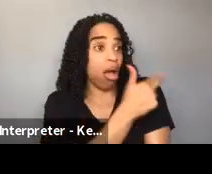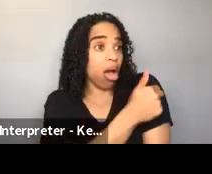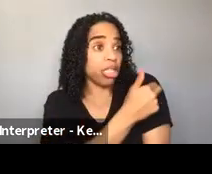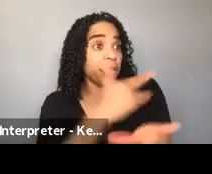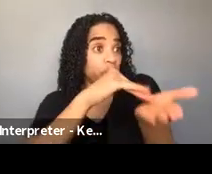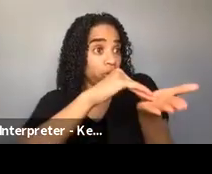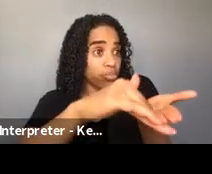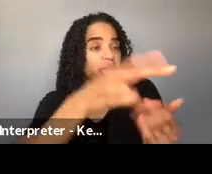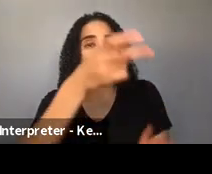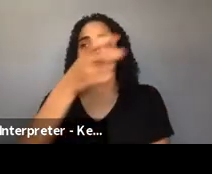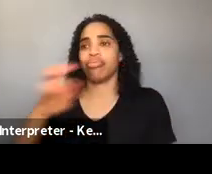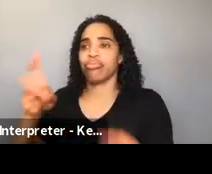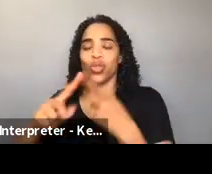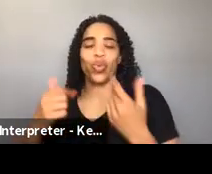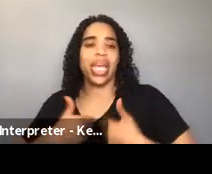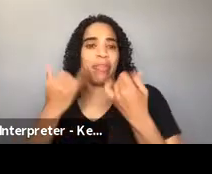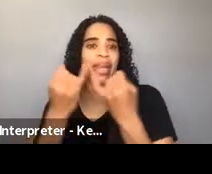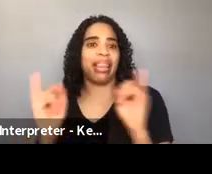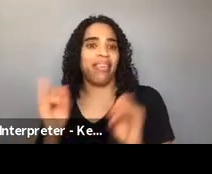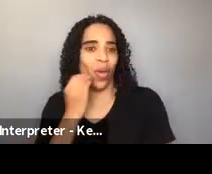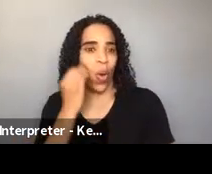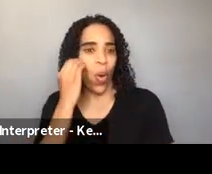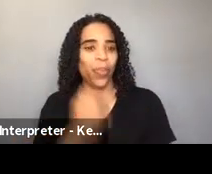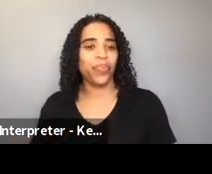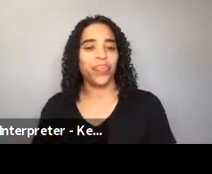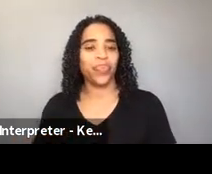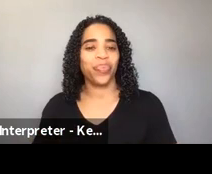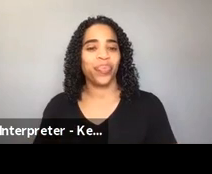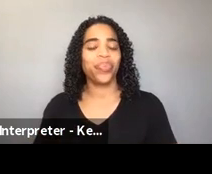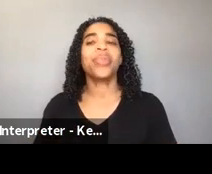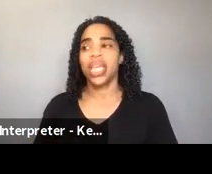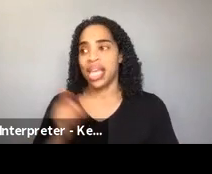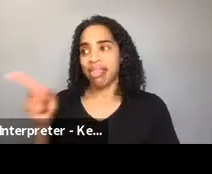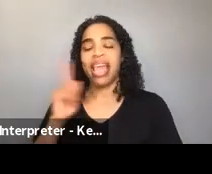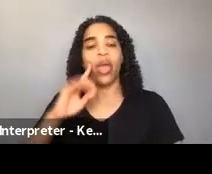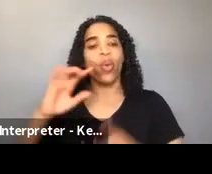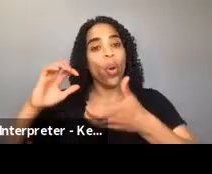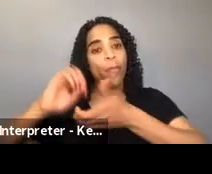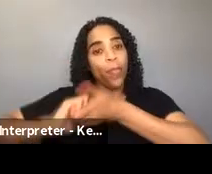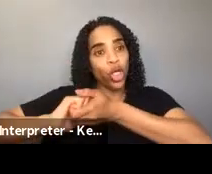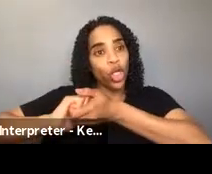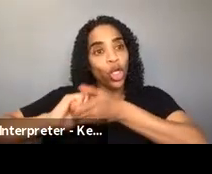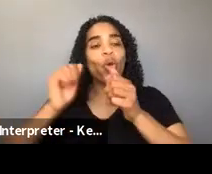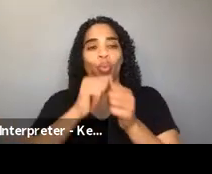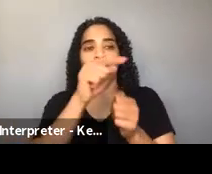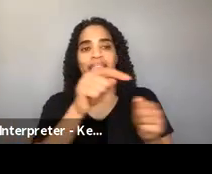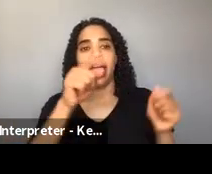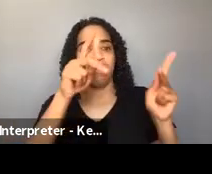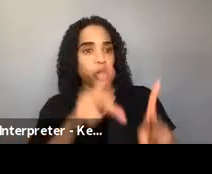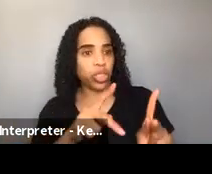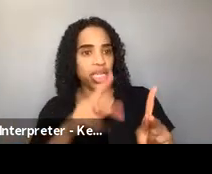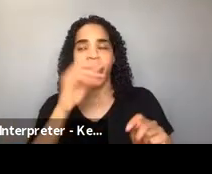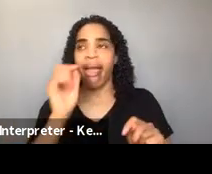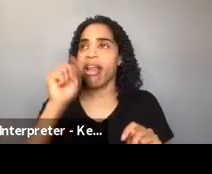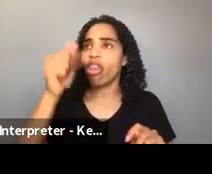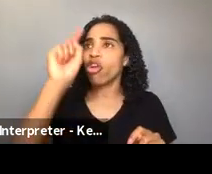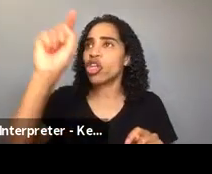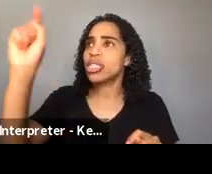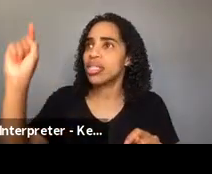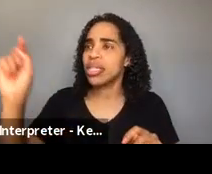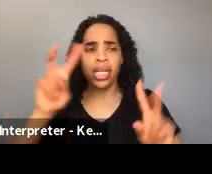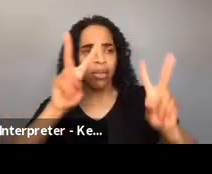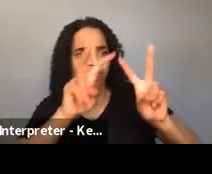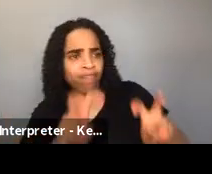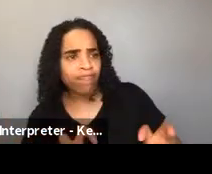the change. ADRC providers, in partnership with an individual and chosen others, assess the